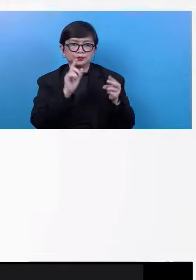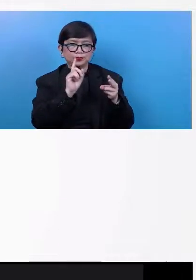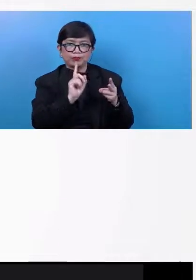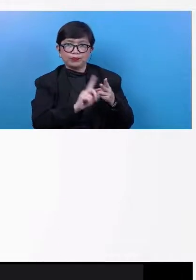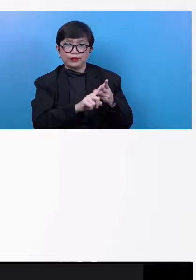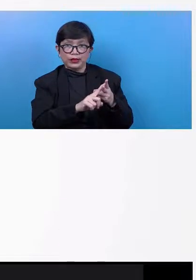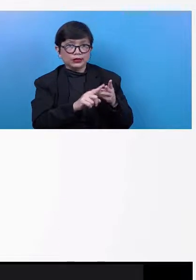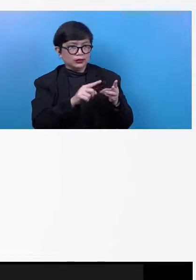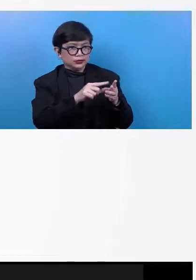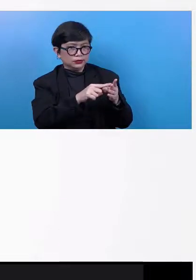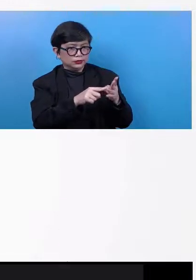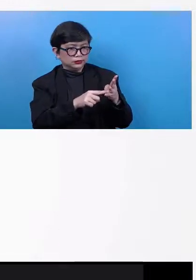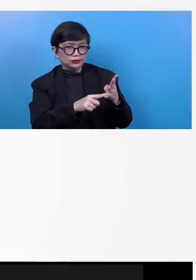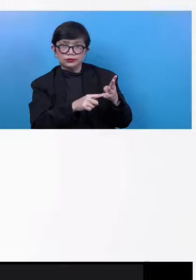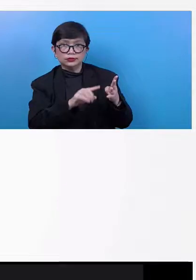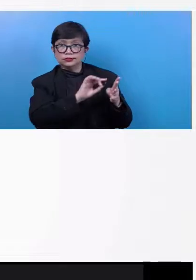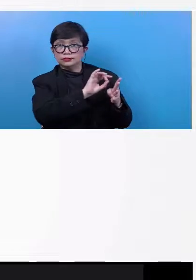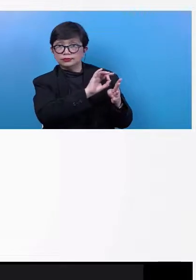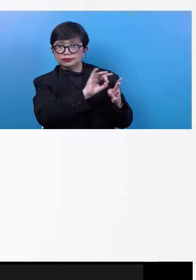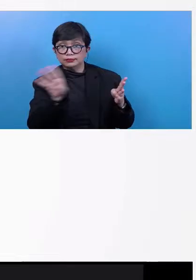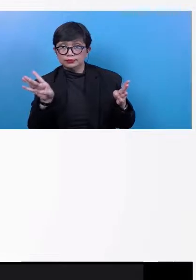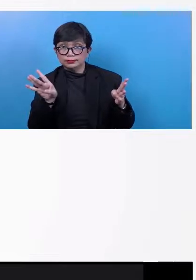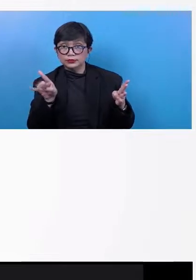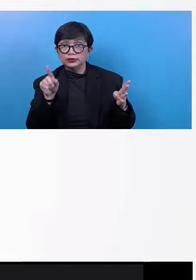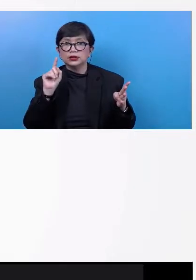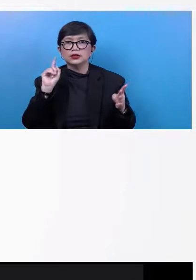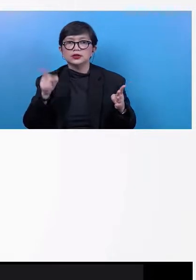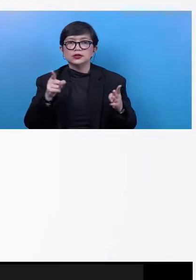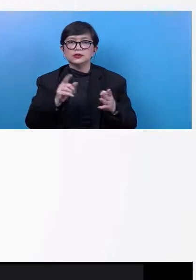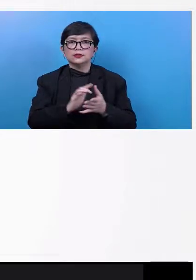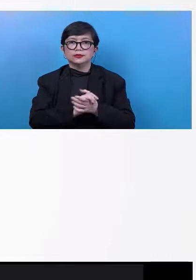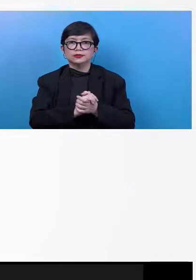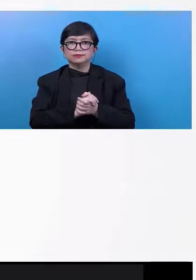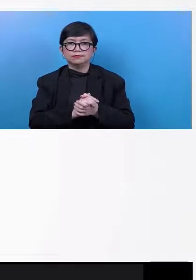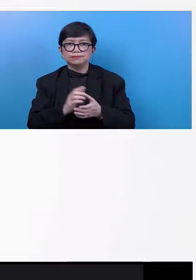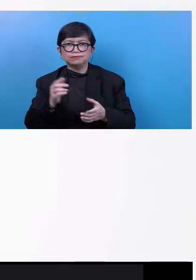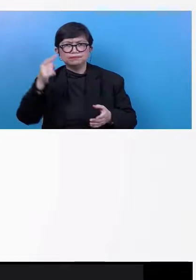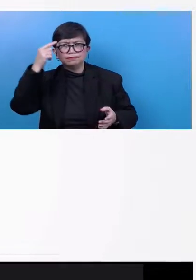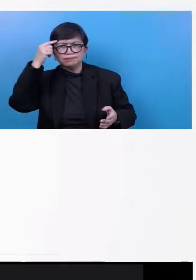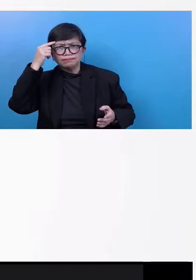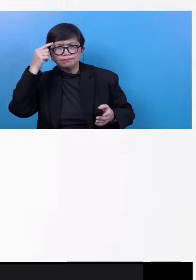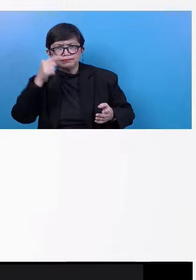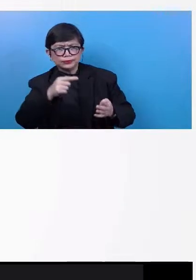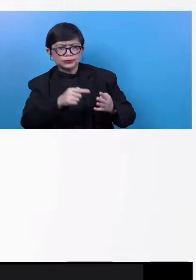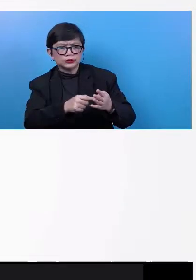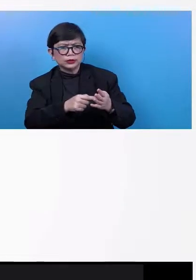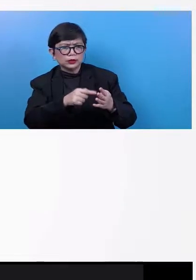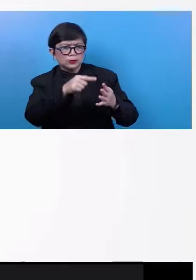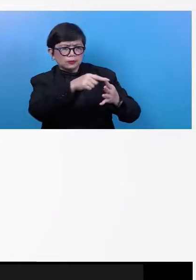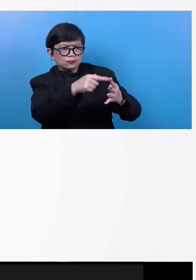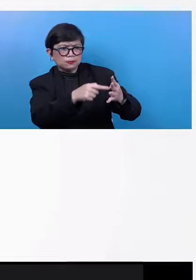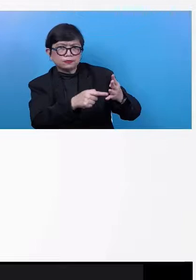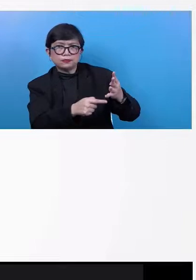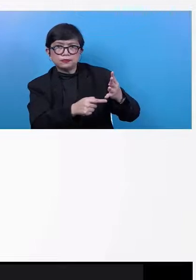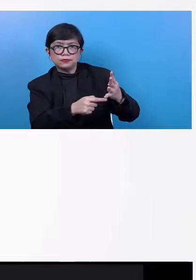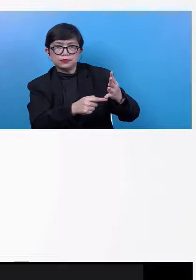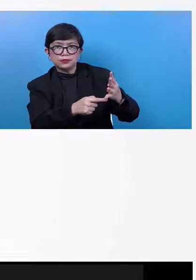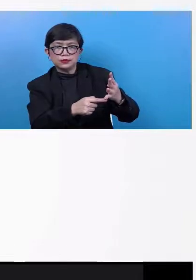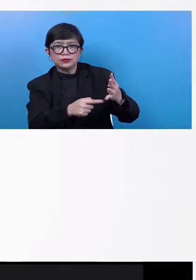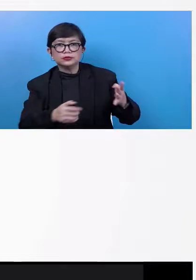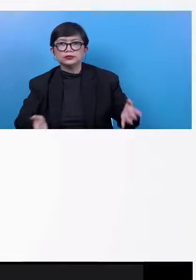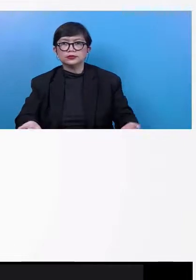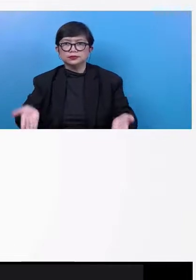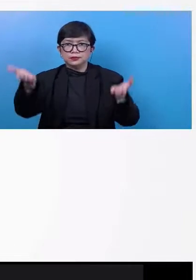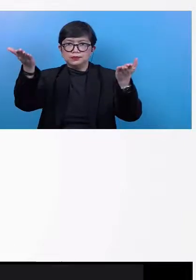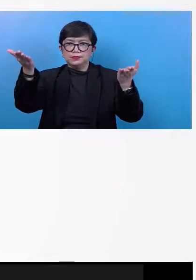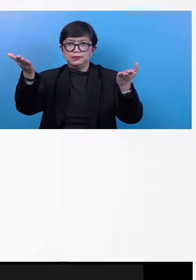Fourth is that policy instruments must integrate across sectors and must finance resilient infrastructures.